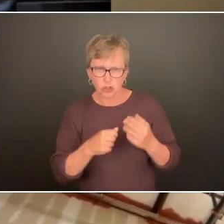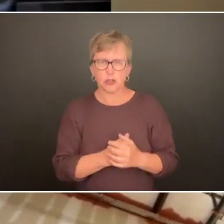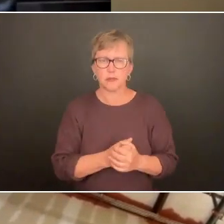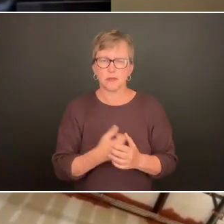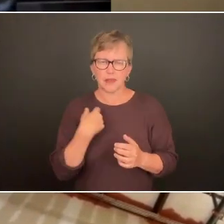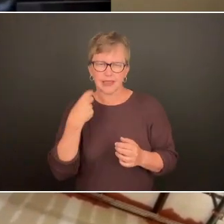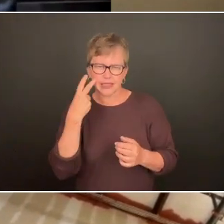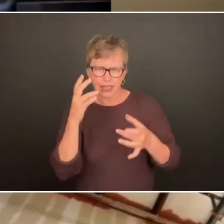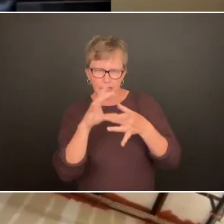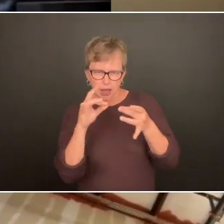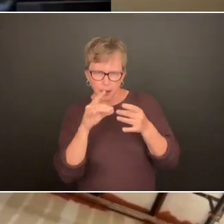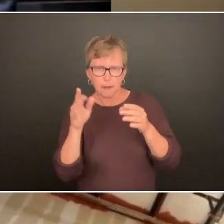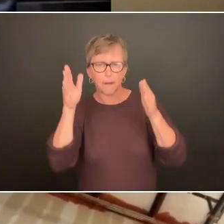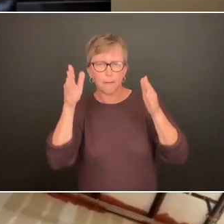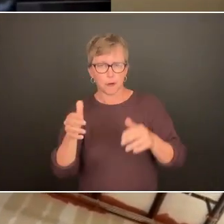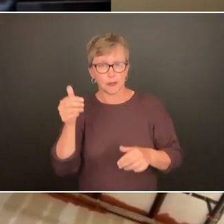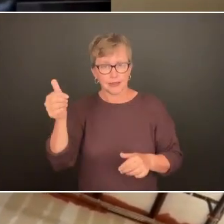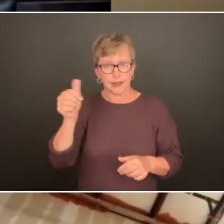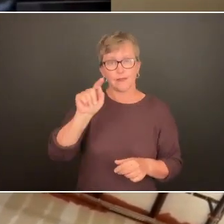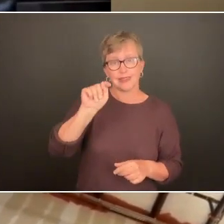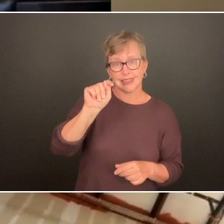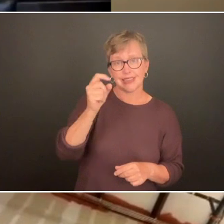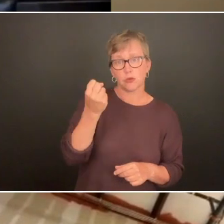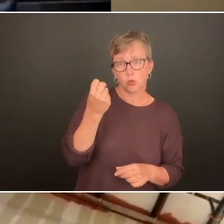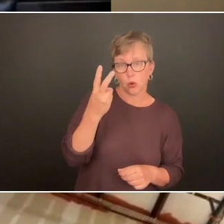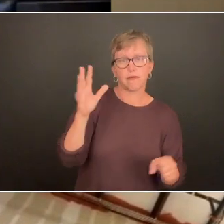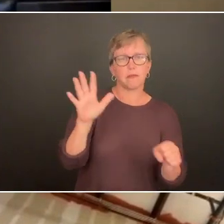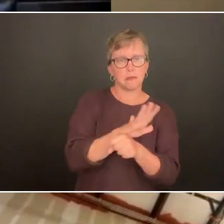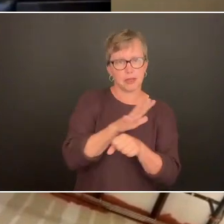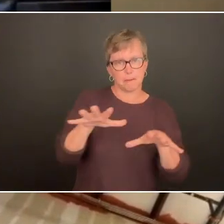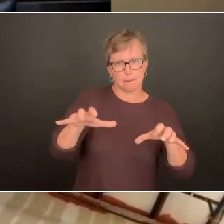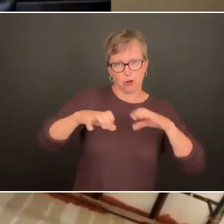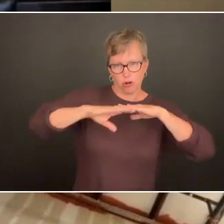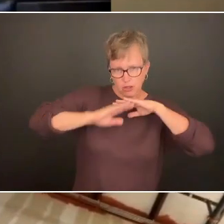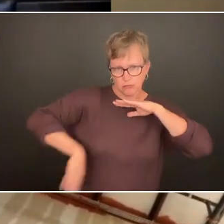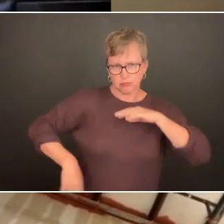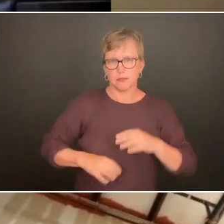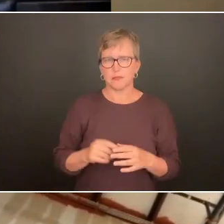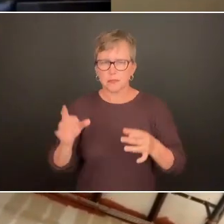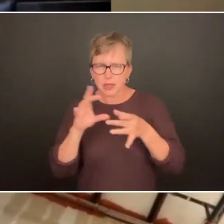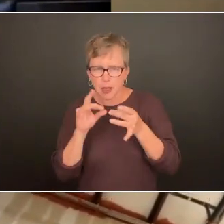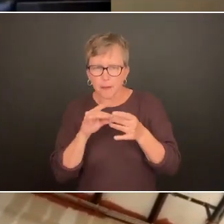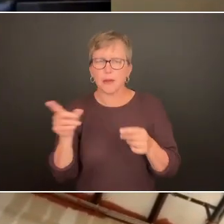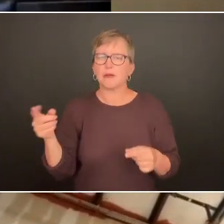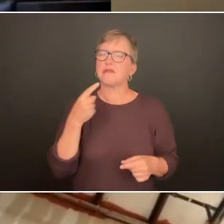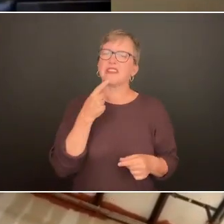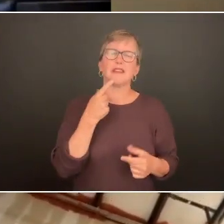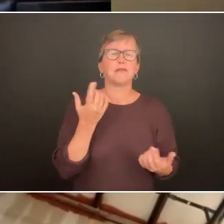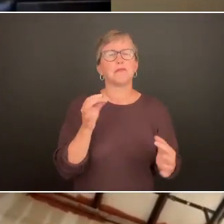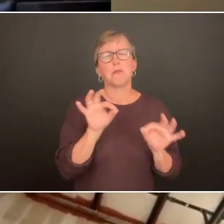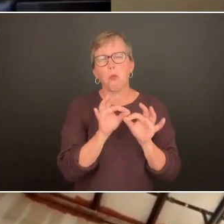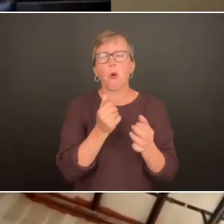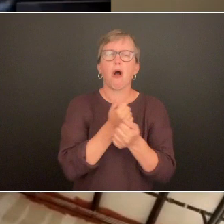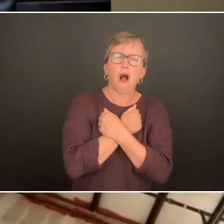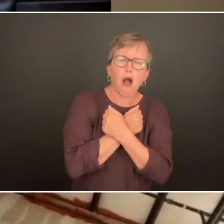have questions, but so as a T12 complete, this person writes, how about merely hugging